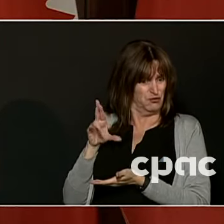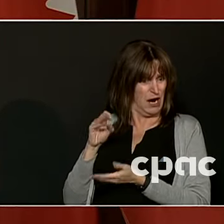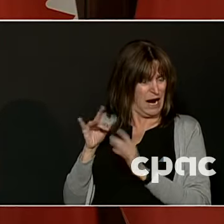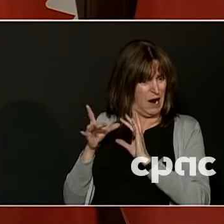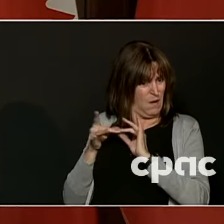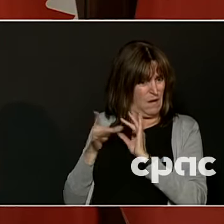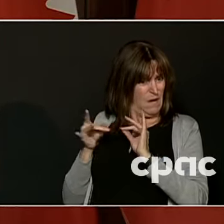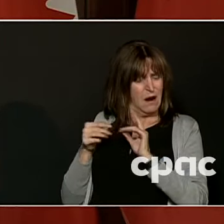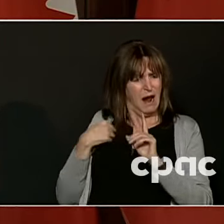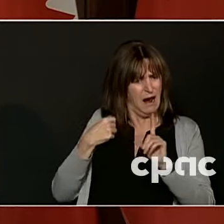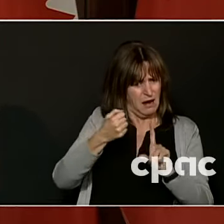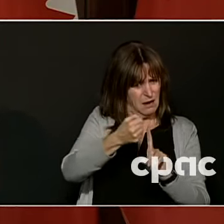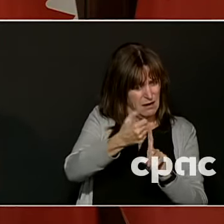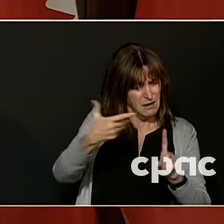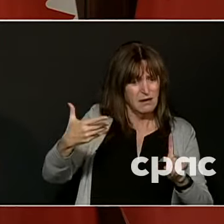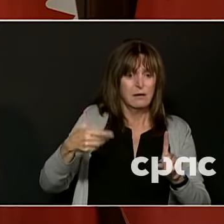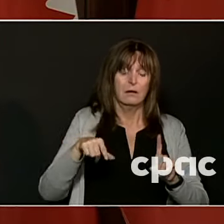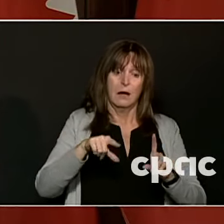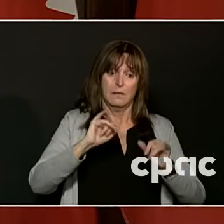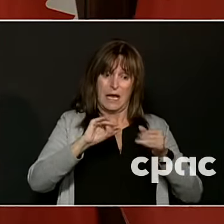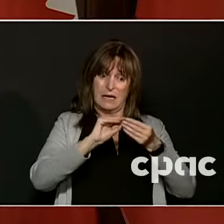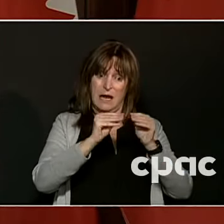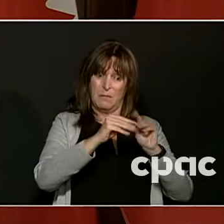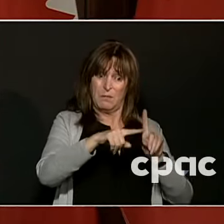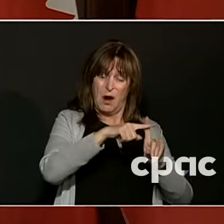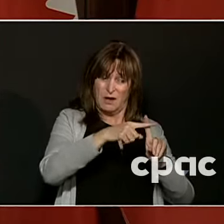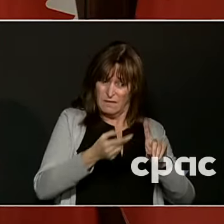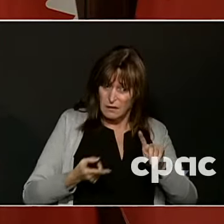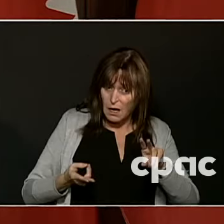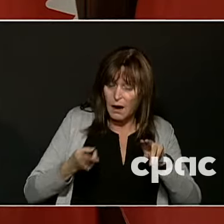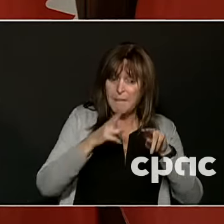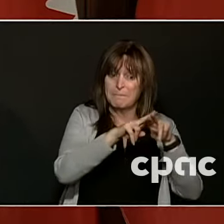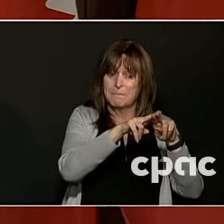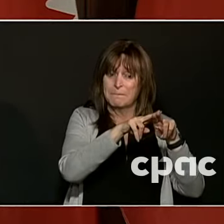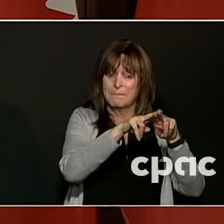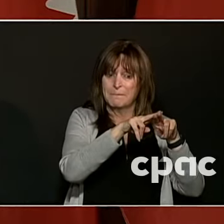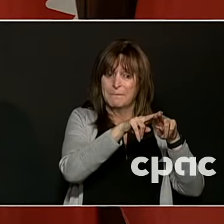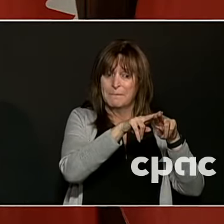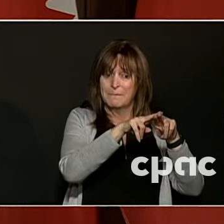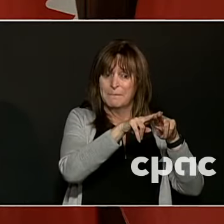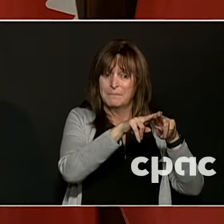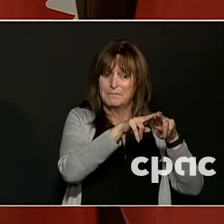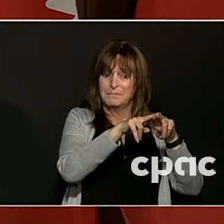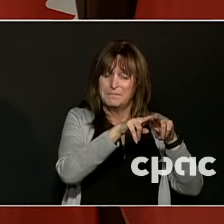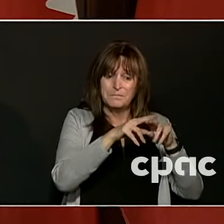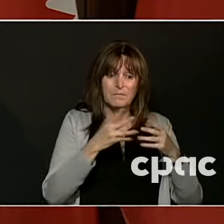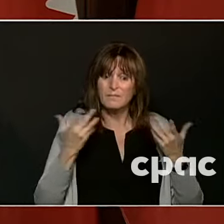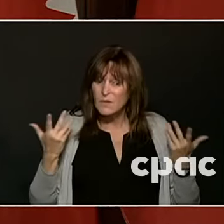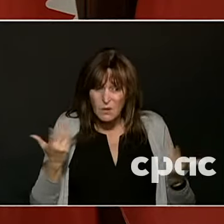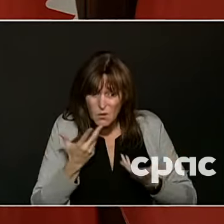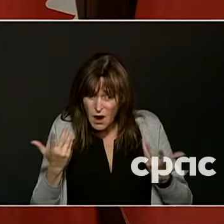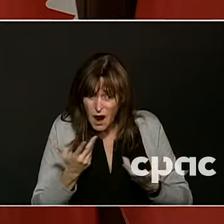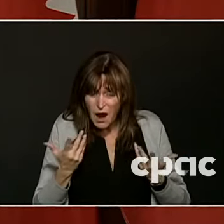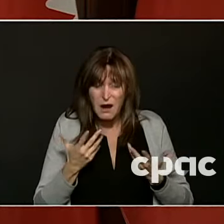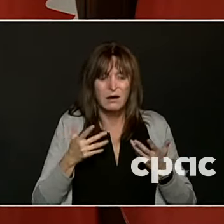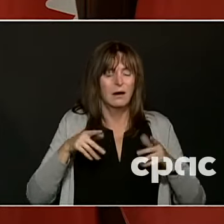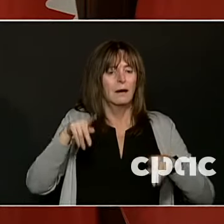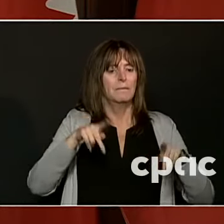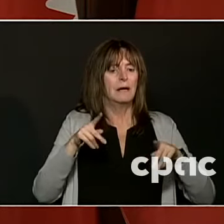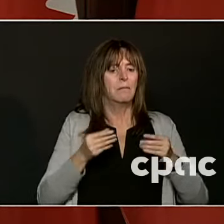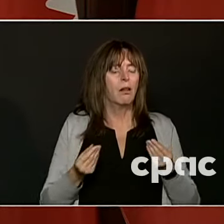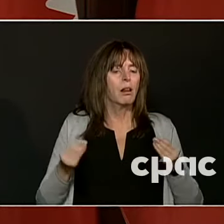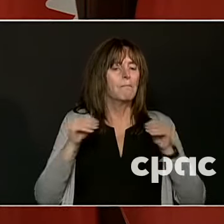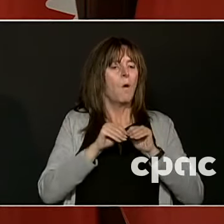of cases, it's again associated with an increased number of contacts, and both of those things, the increased number of